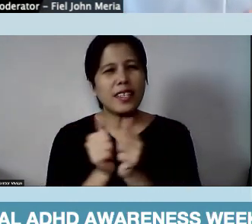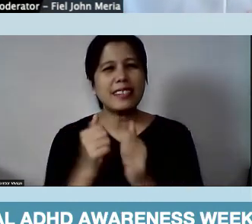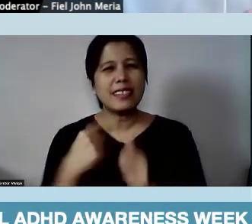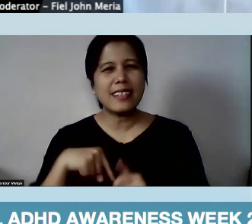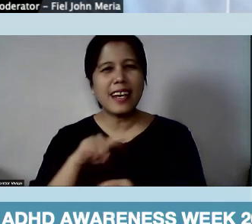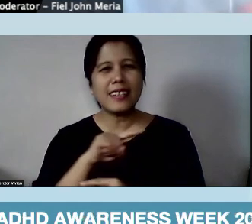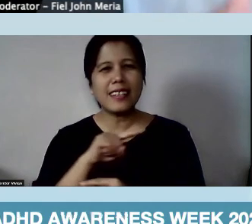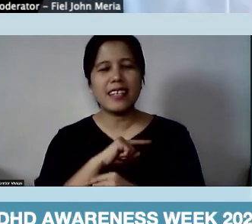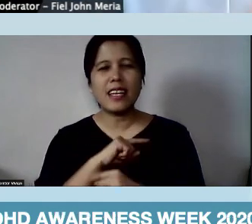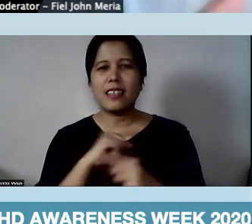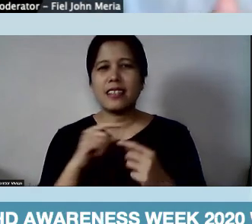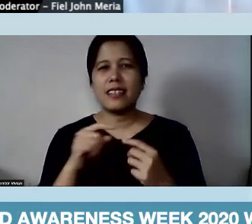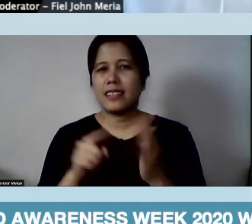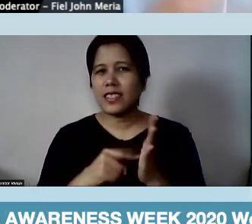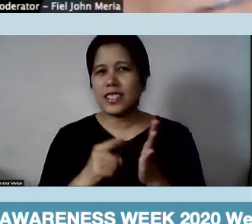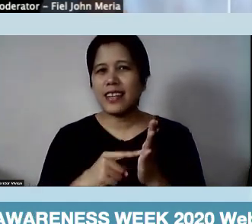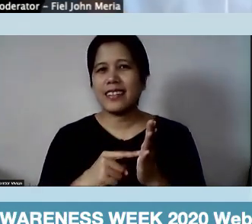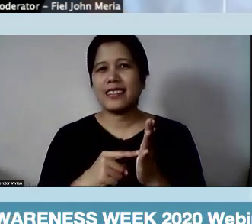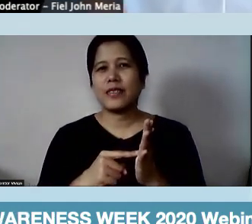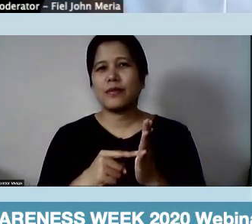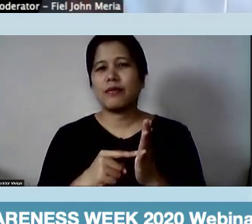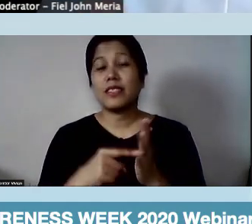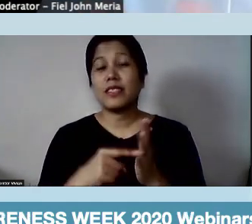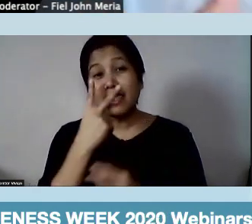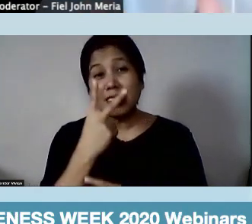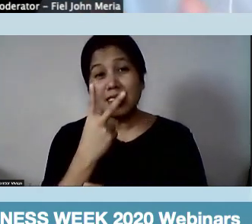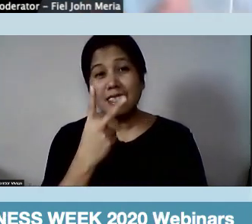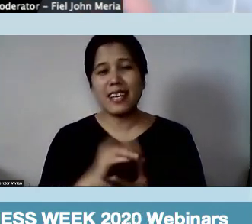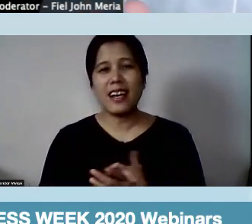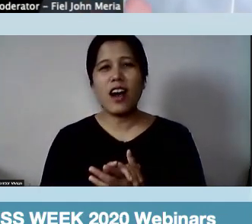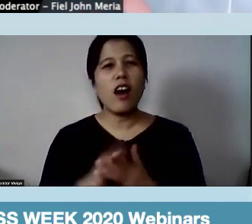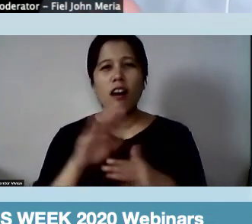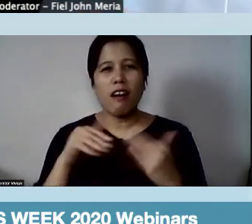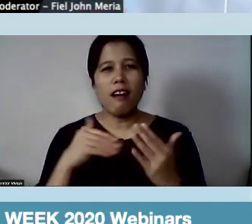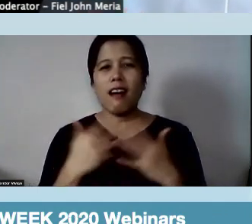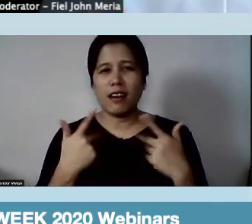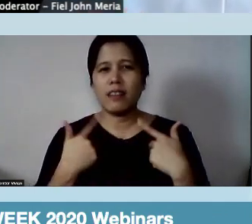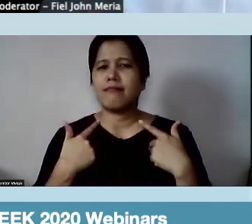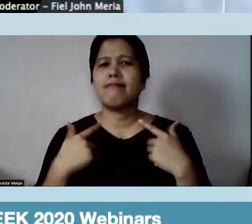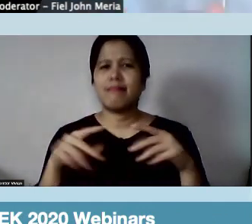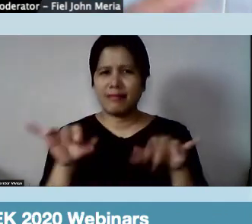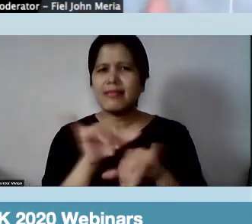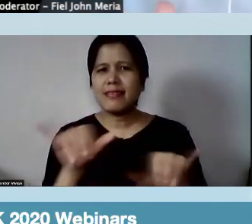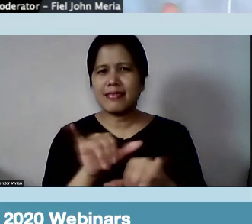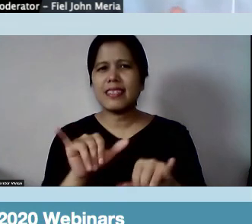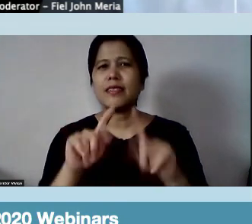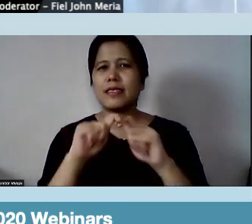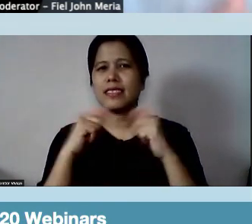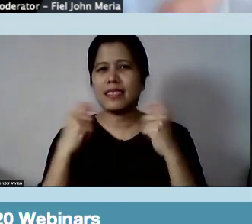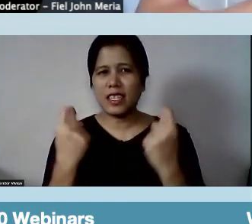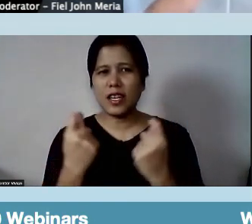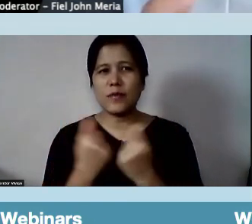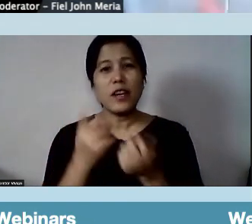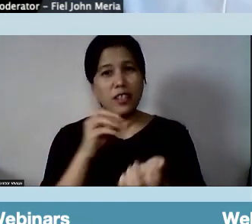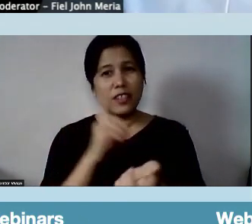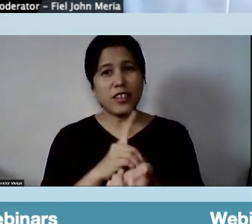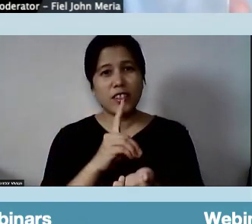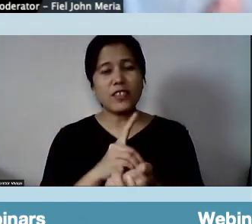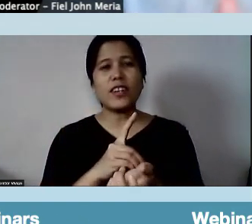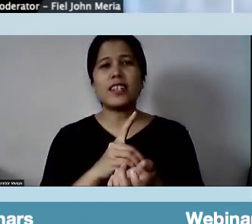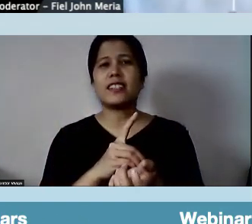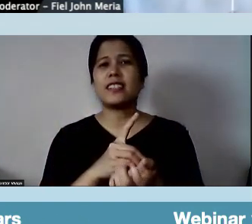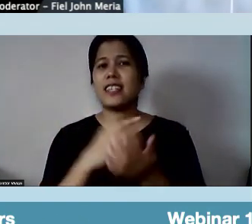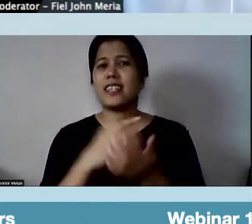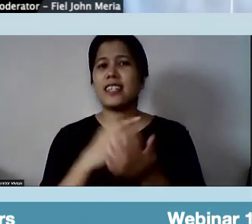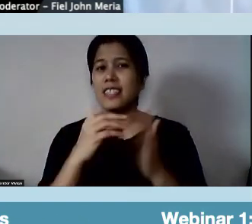be tensions and things like that. But as you can see, we all have to work as a team. And, you know, doctors, developmental pediatricians,